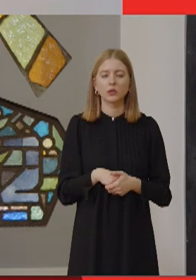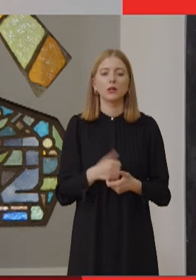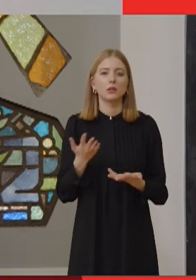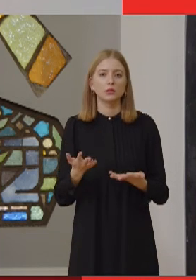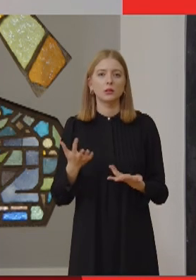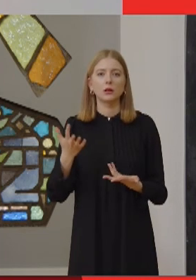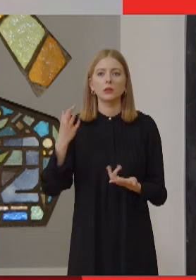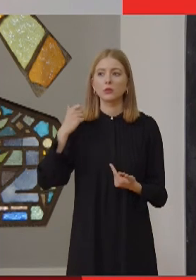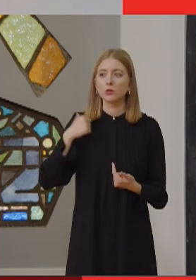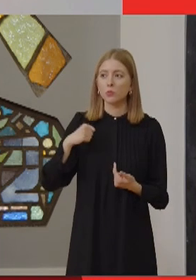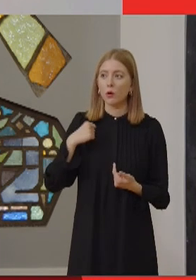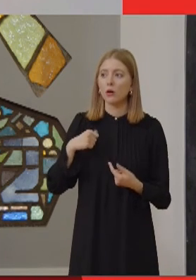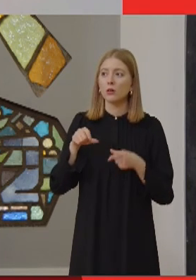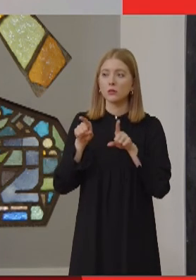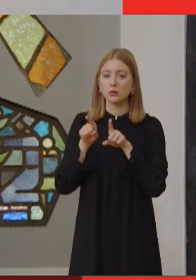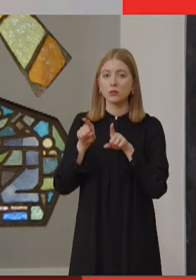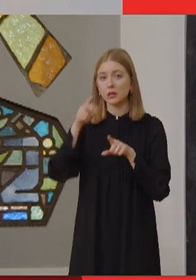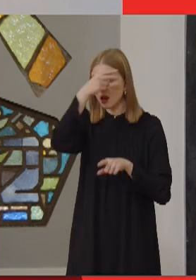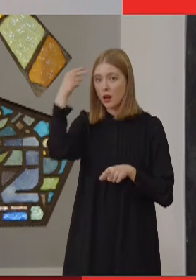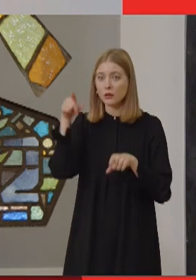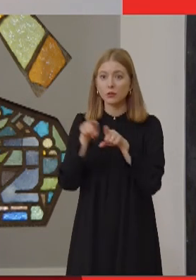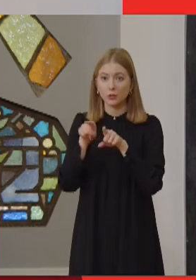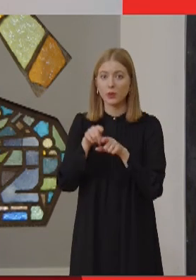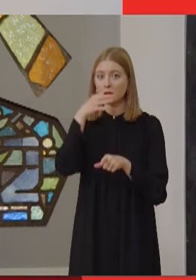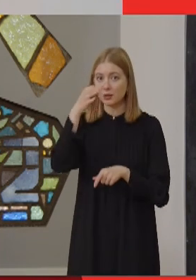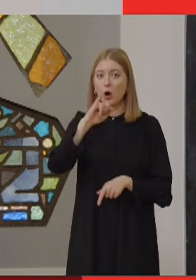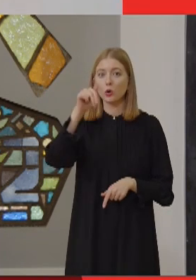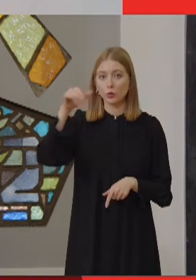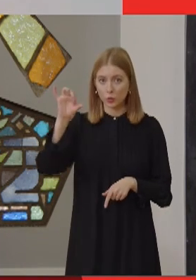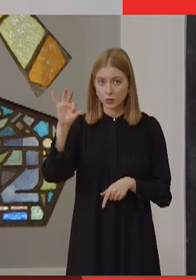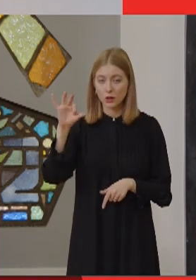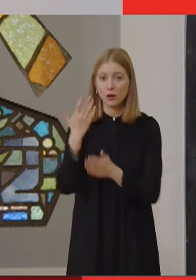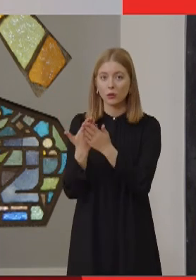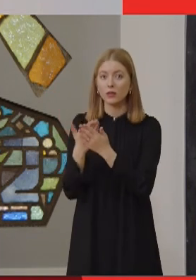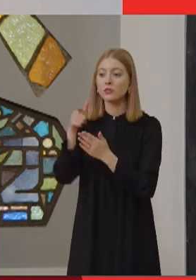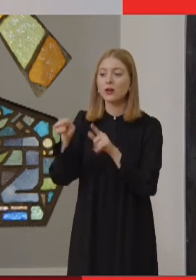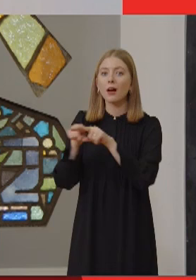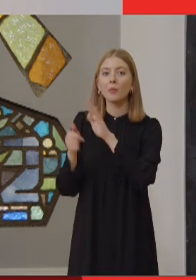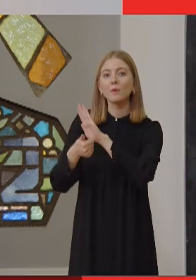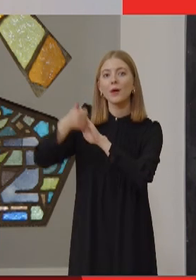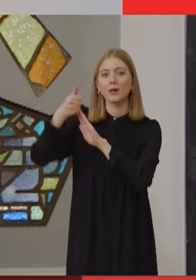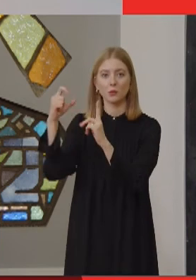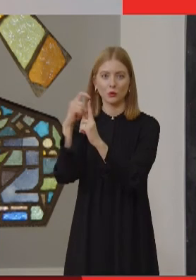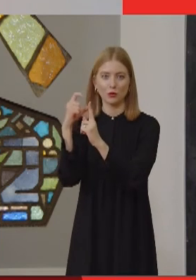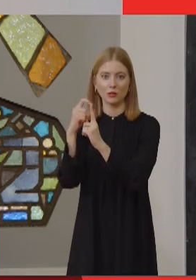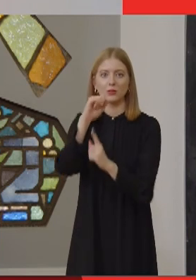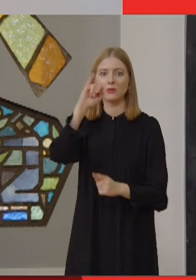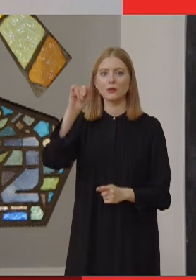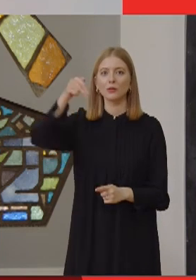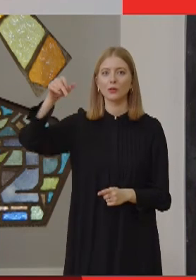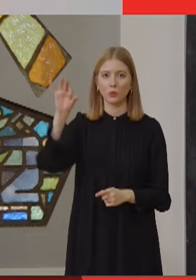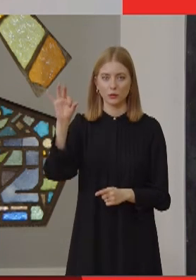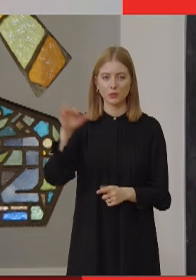Recently, research has been made on whether people are addressed as you